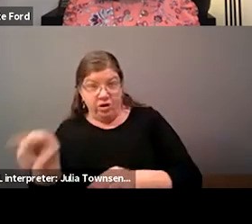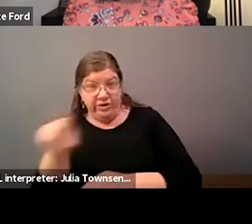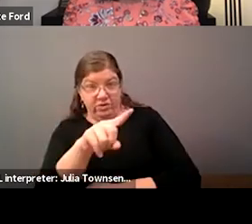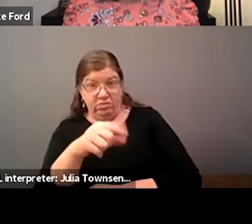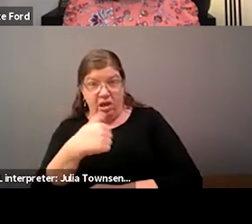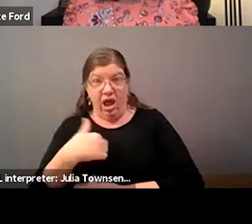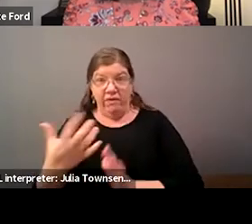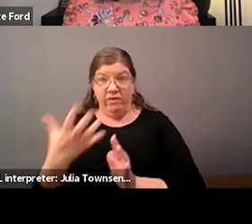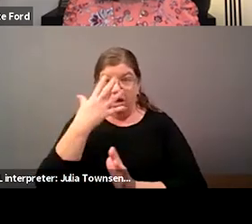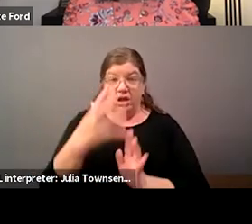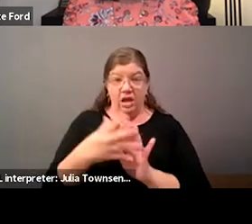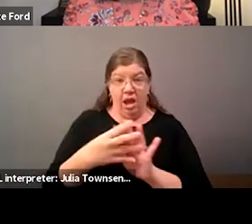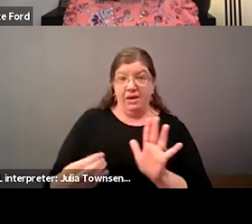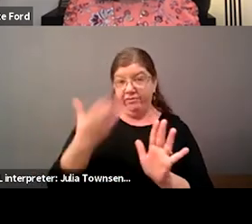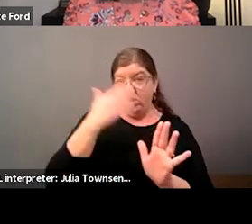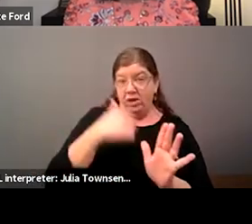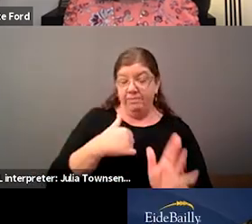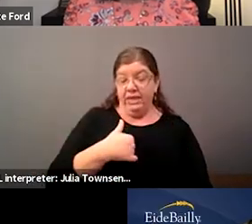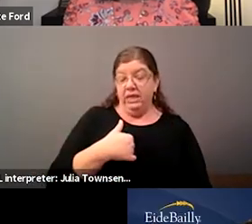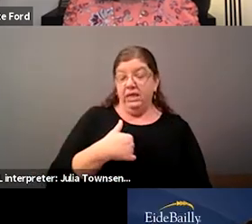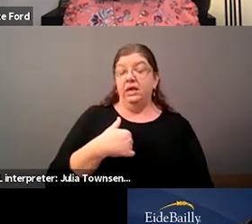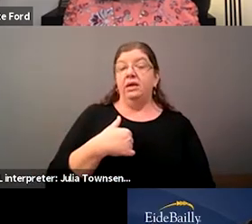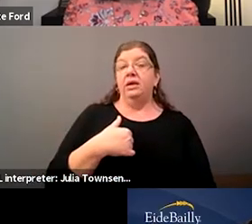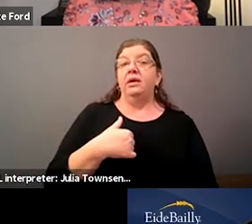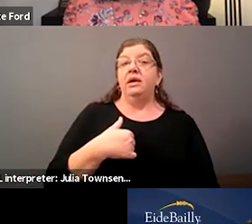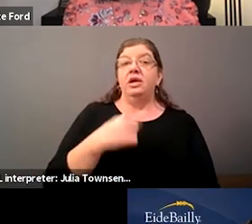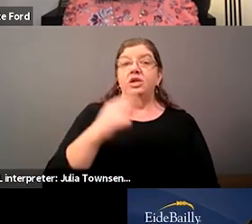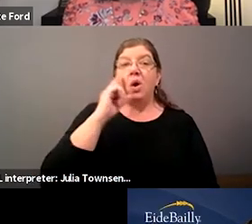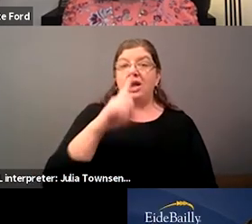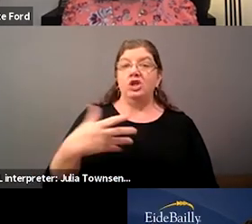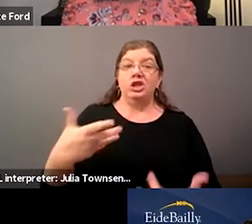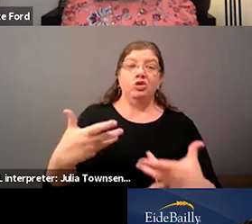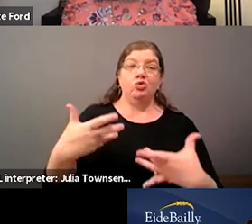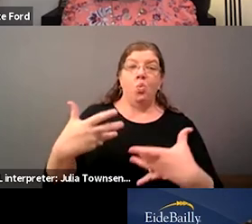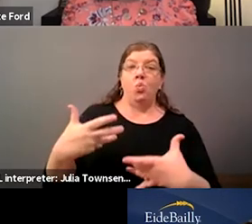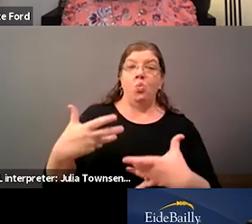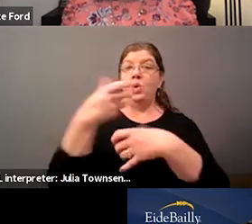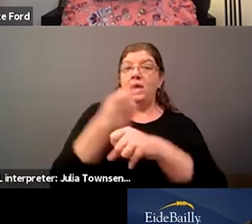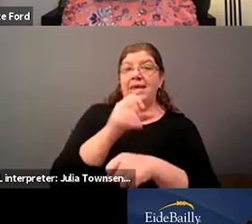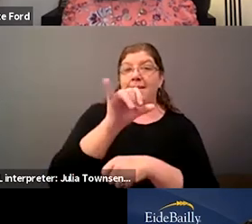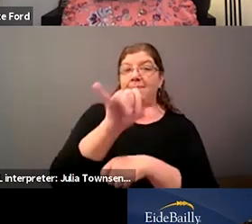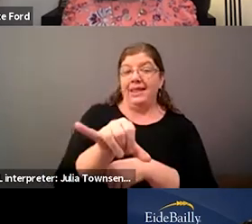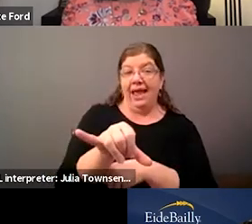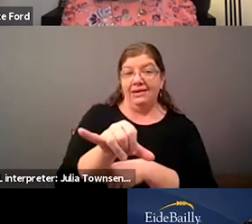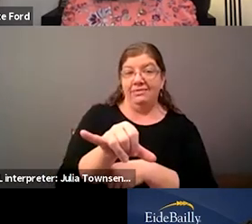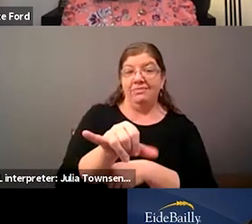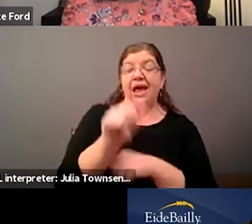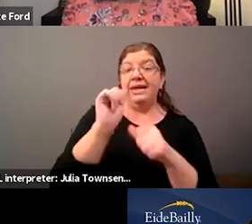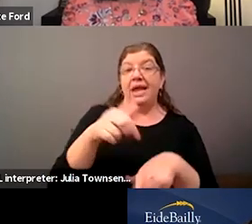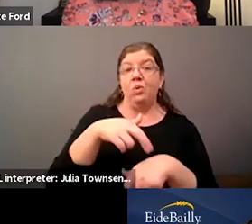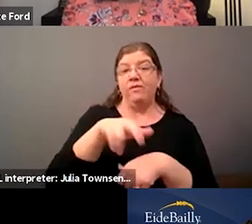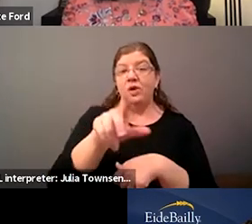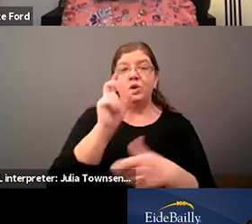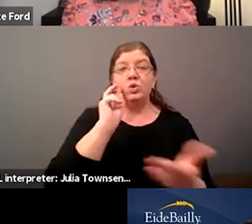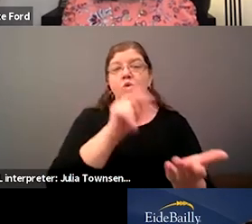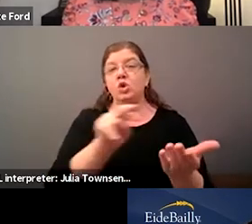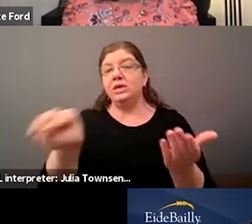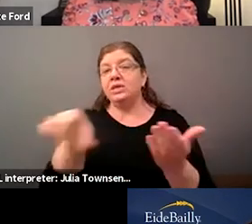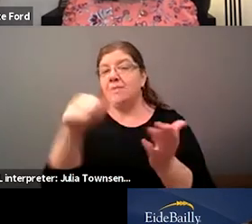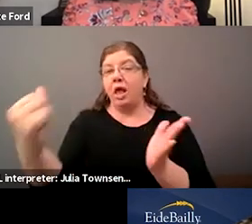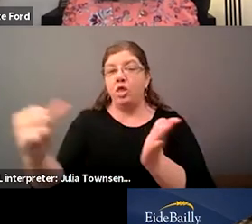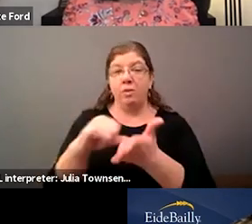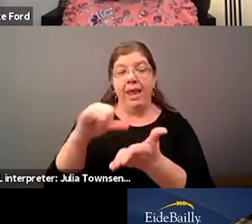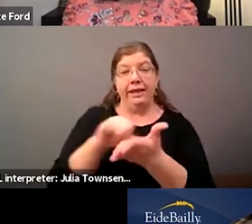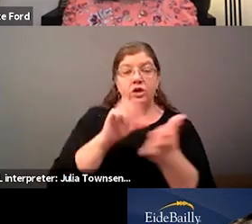copy of it in front of me so i will i'll just recap that for you and maybe refer you to a few a couple other pages that i think